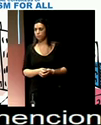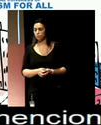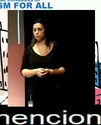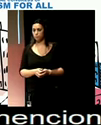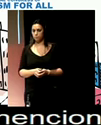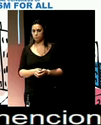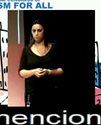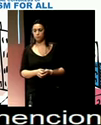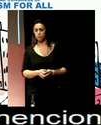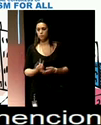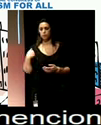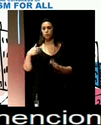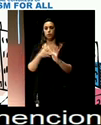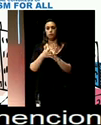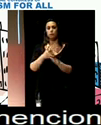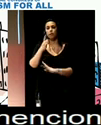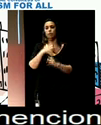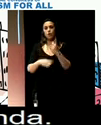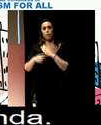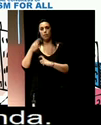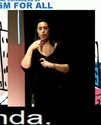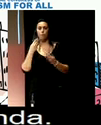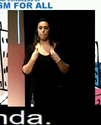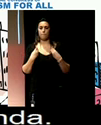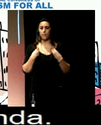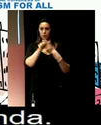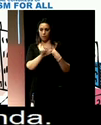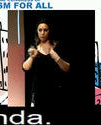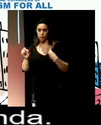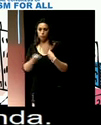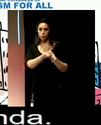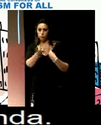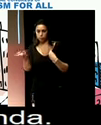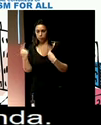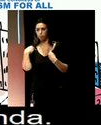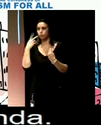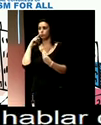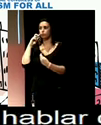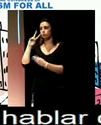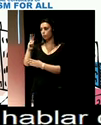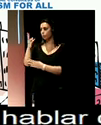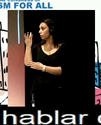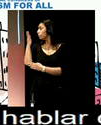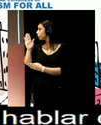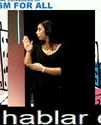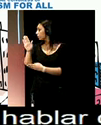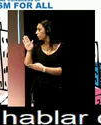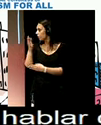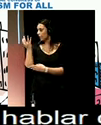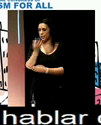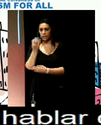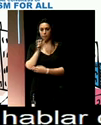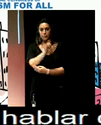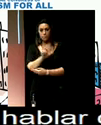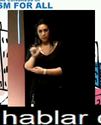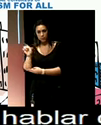data show us that the aging population in developed countries.